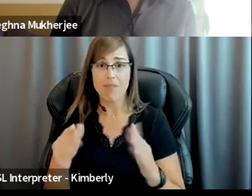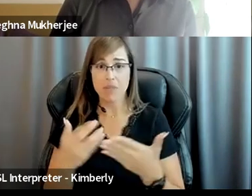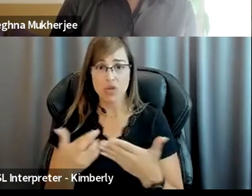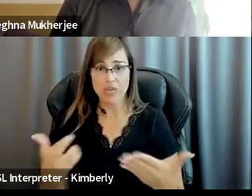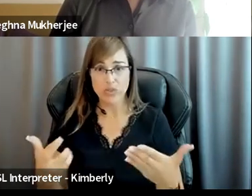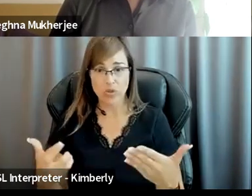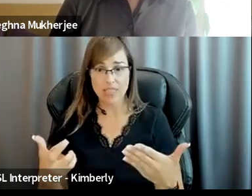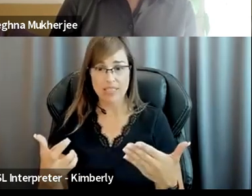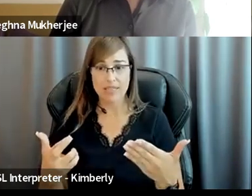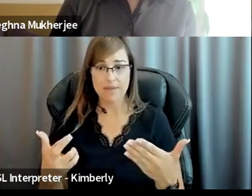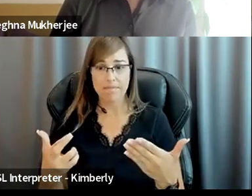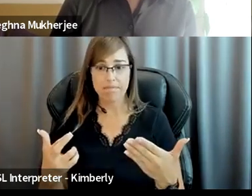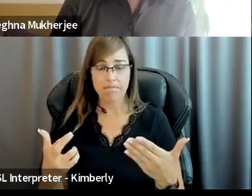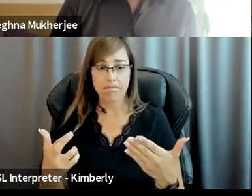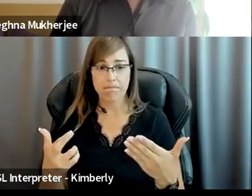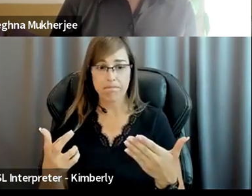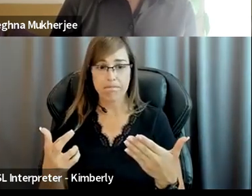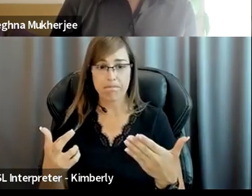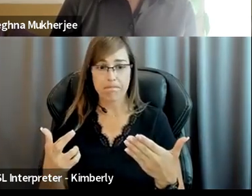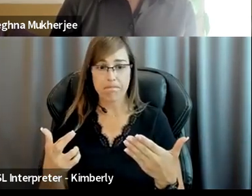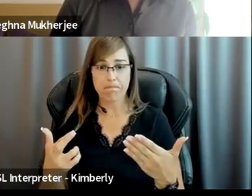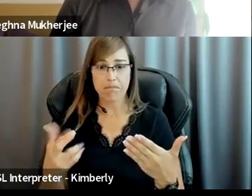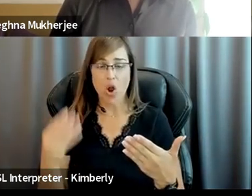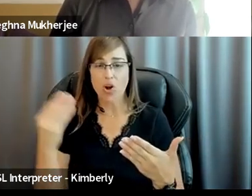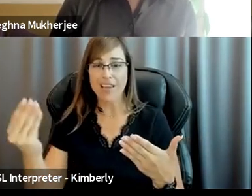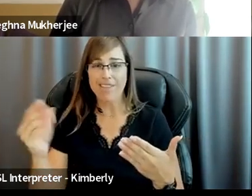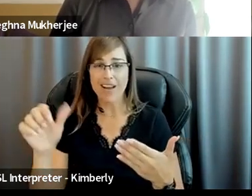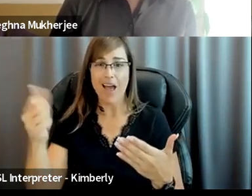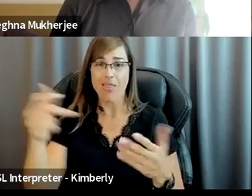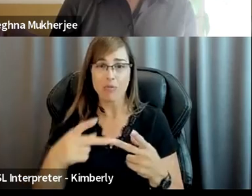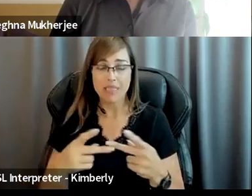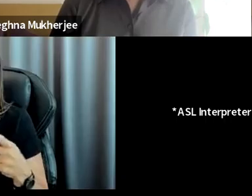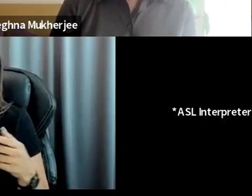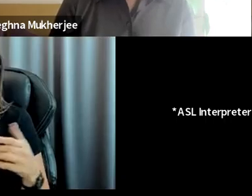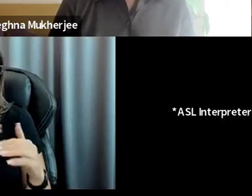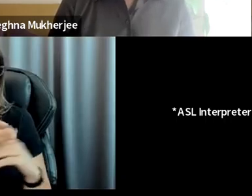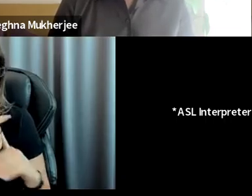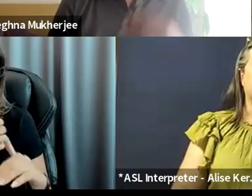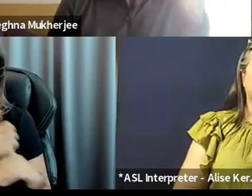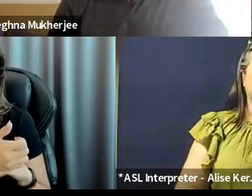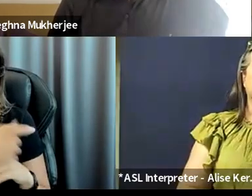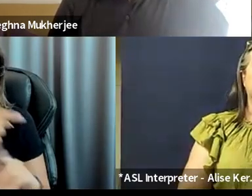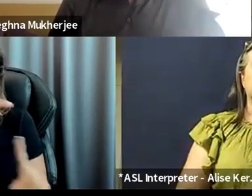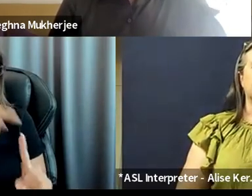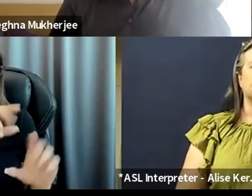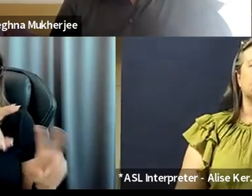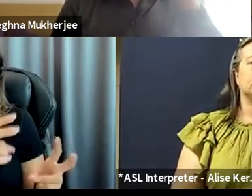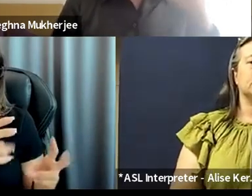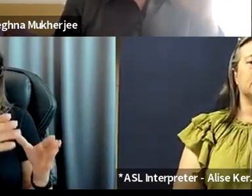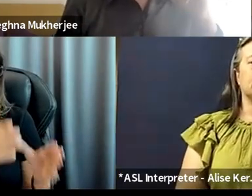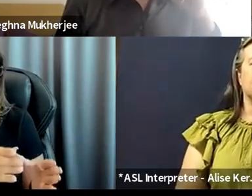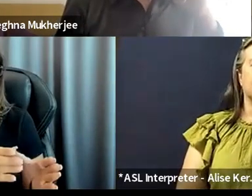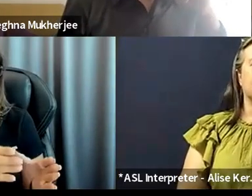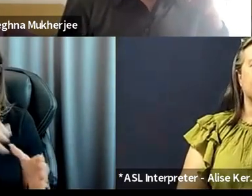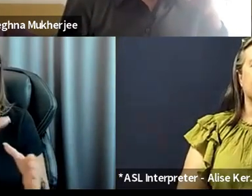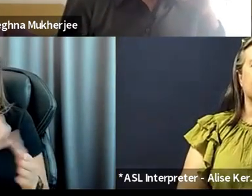resources are then given elsewhere, in the sense that once you've attributed blame to a certain category of person,